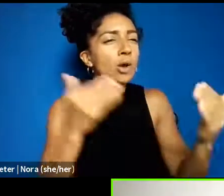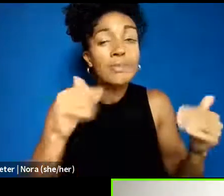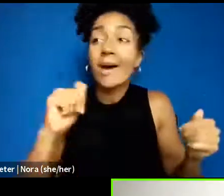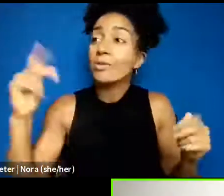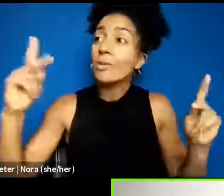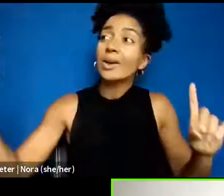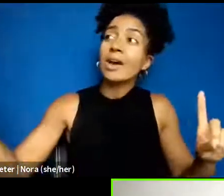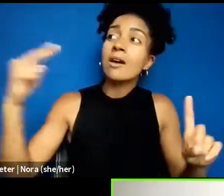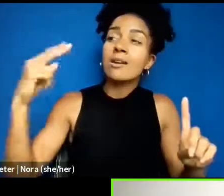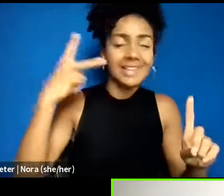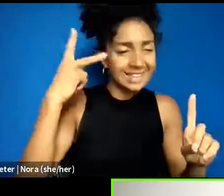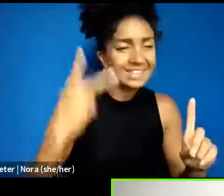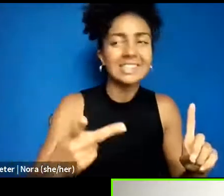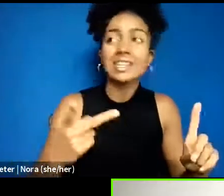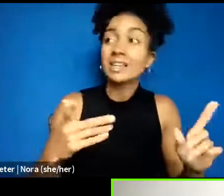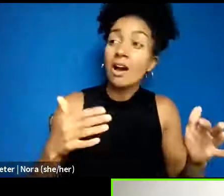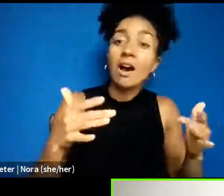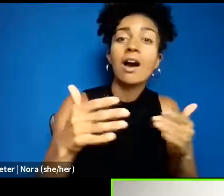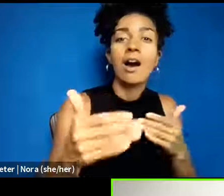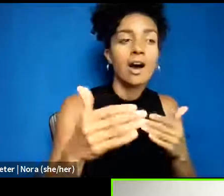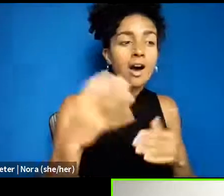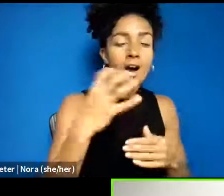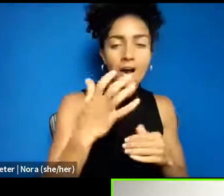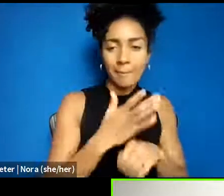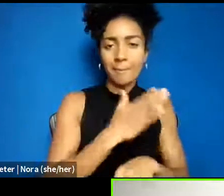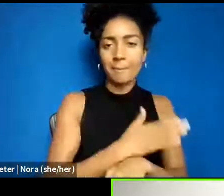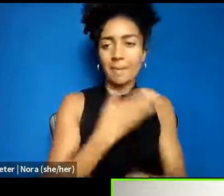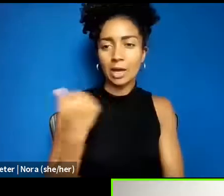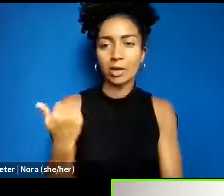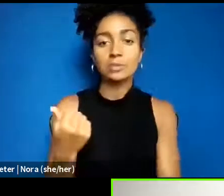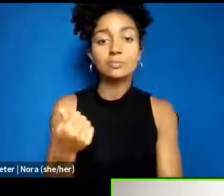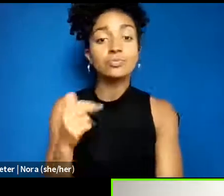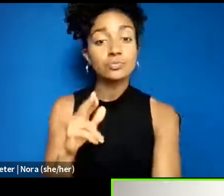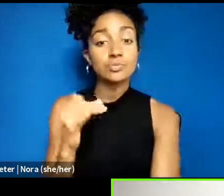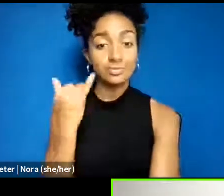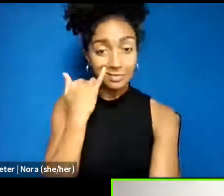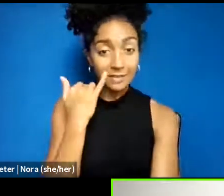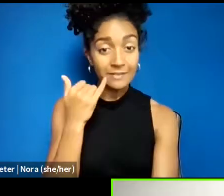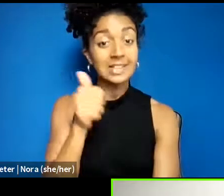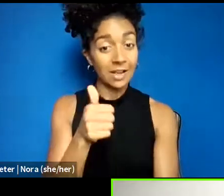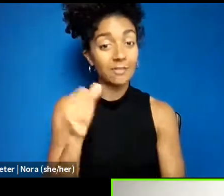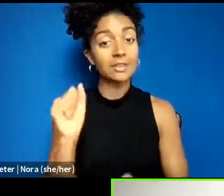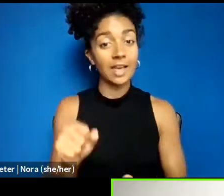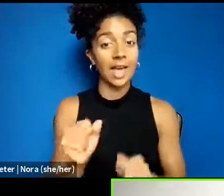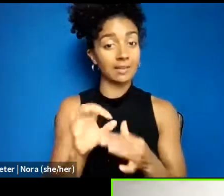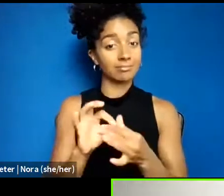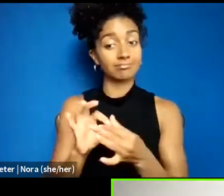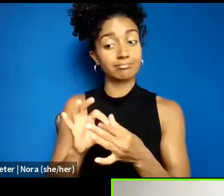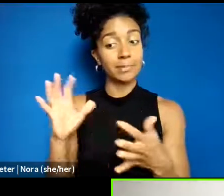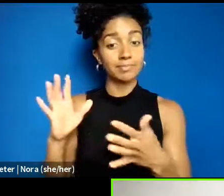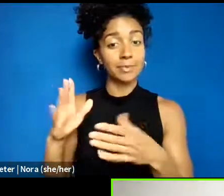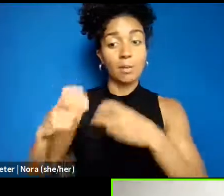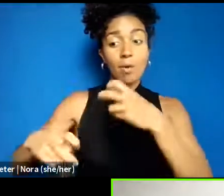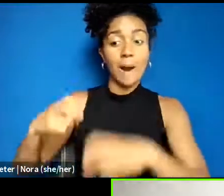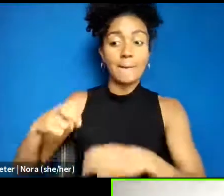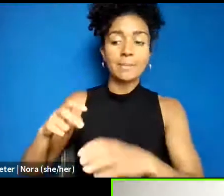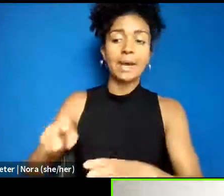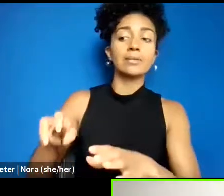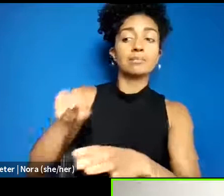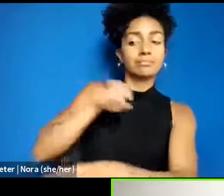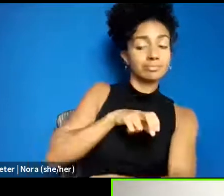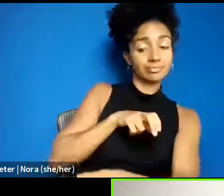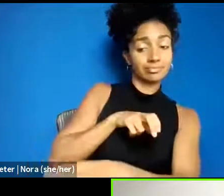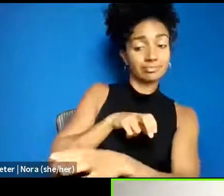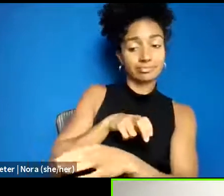Or you can, if you have the luxury of stepping away and looking at it, you can say, wow, we were able to do these